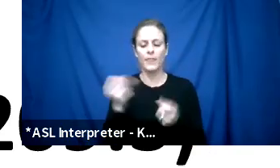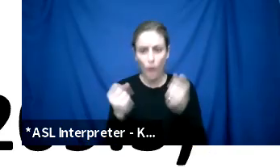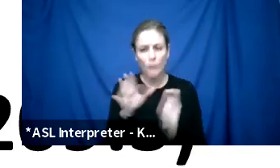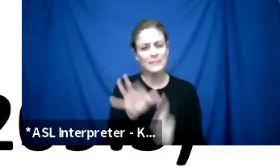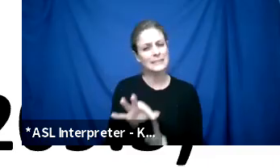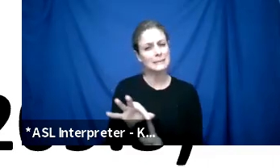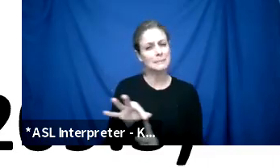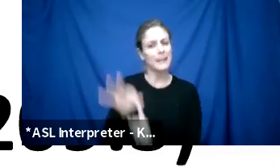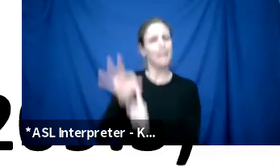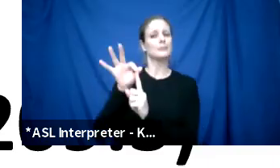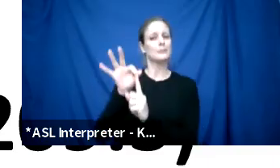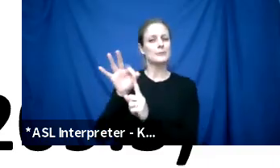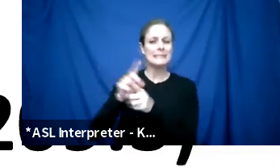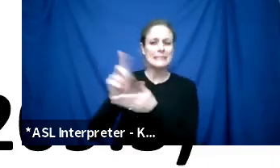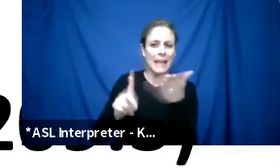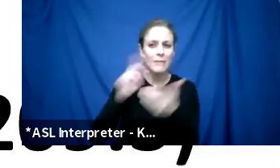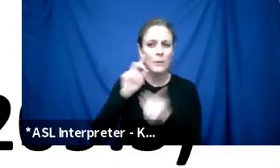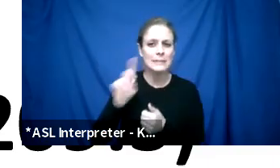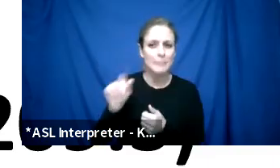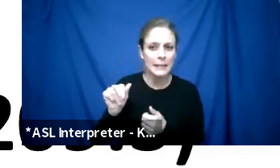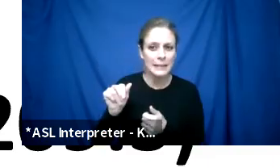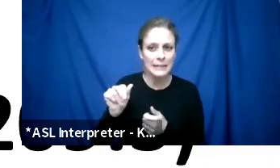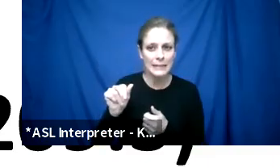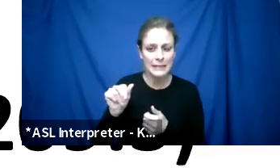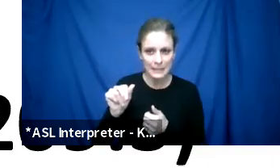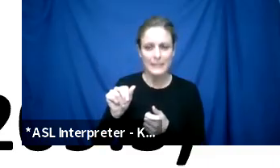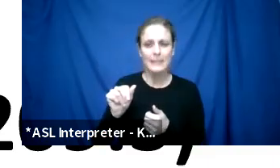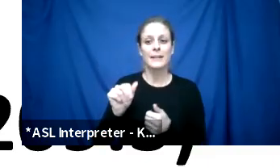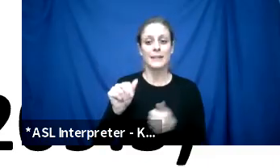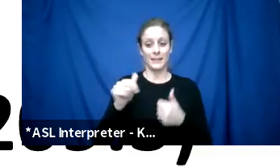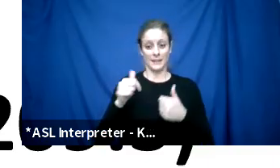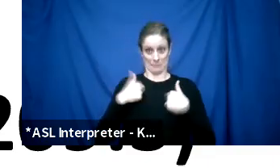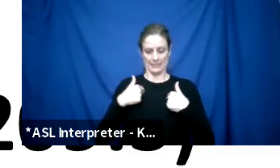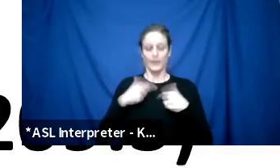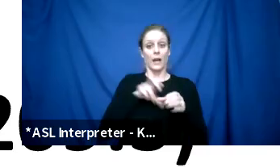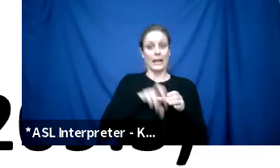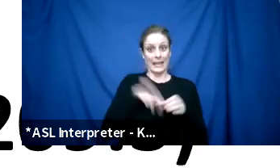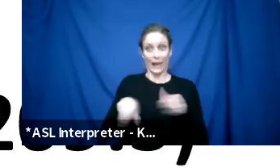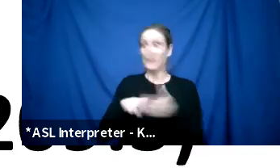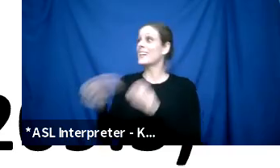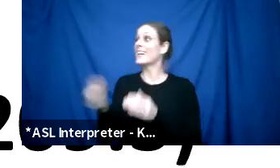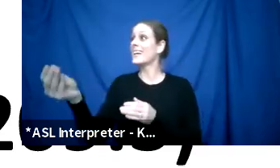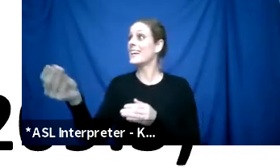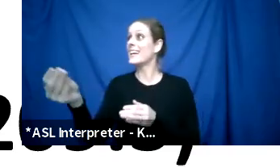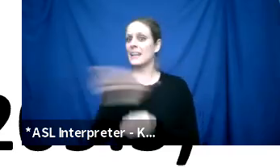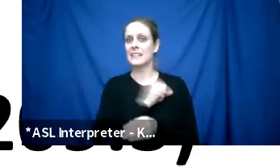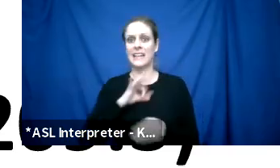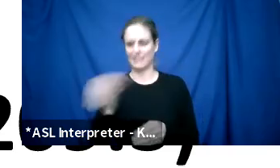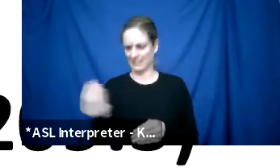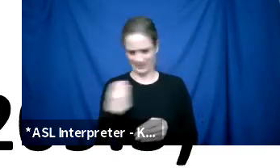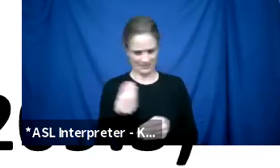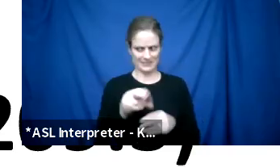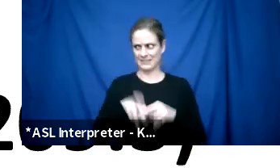license to drive that certain type of technology. And so it's going to be important that there be an alternative way besides